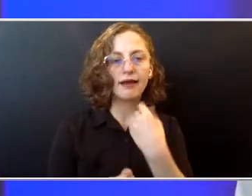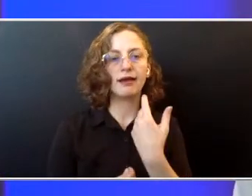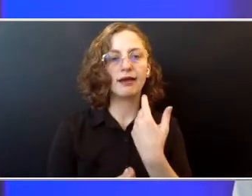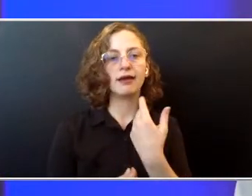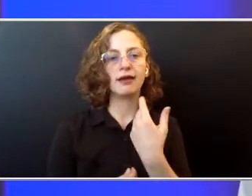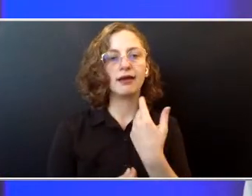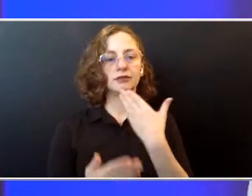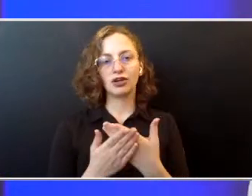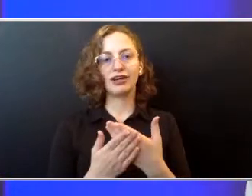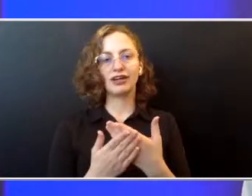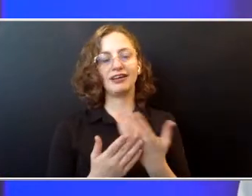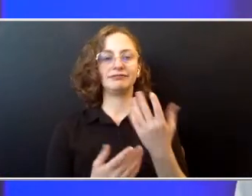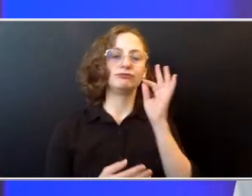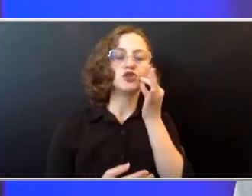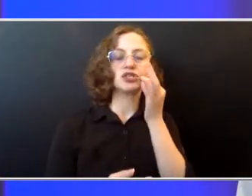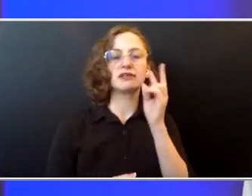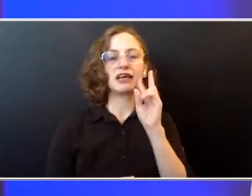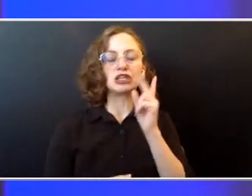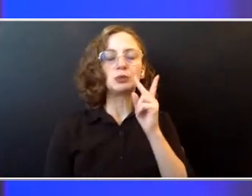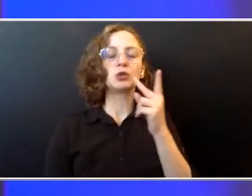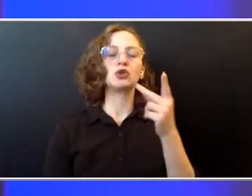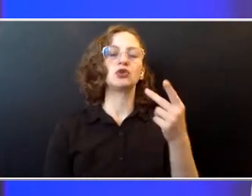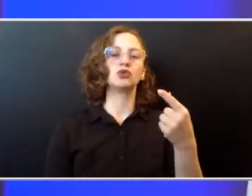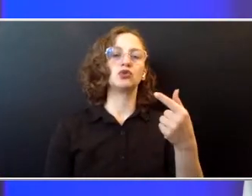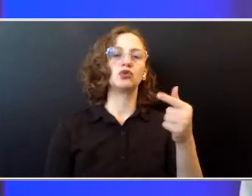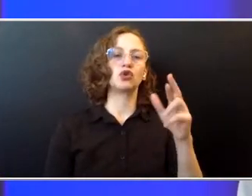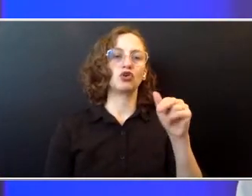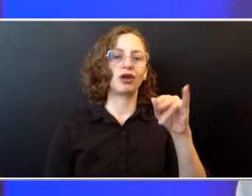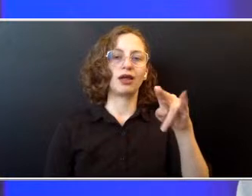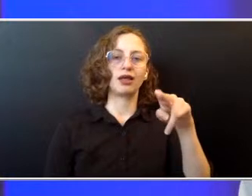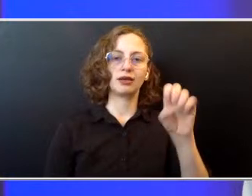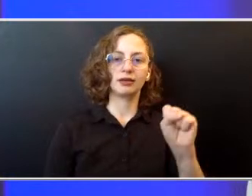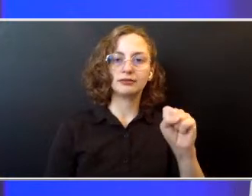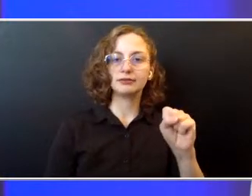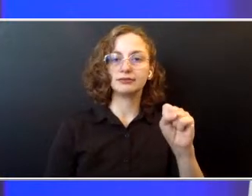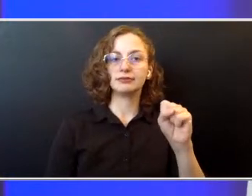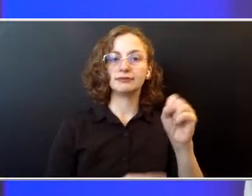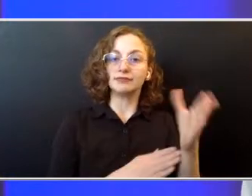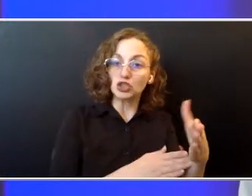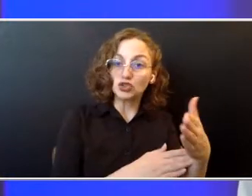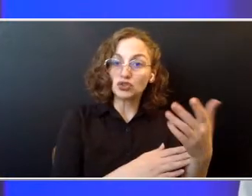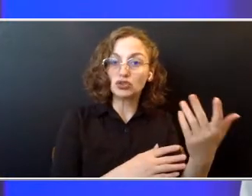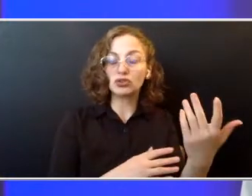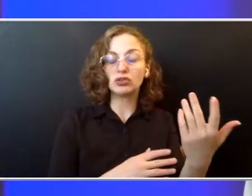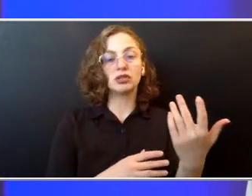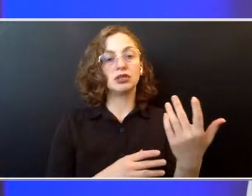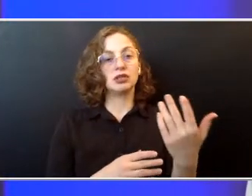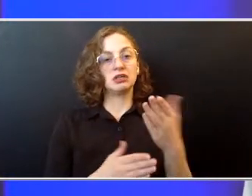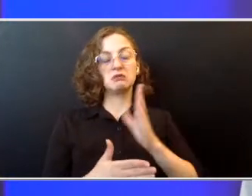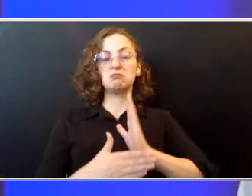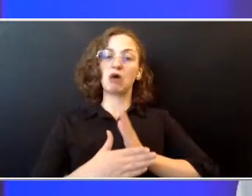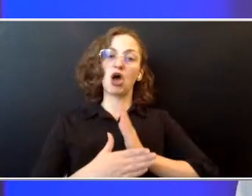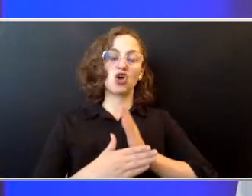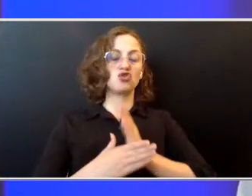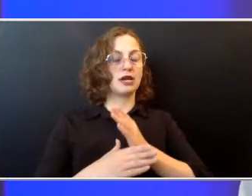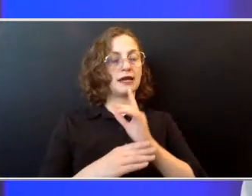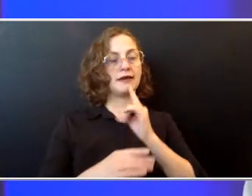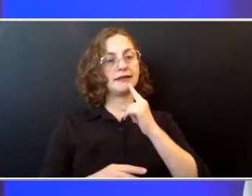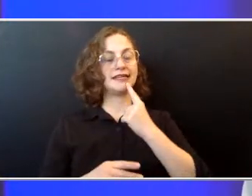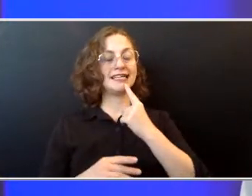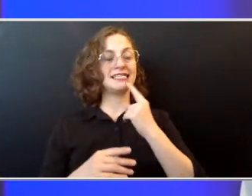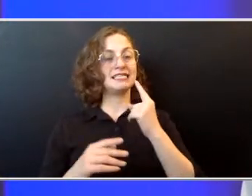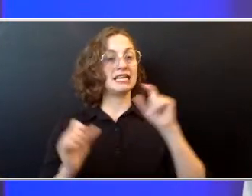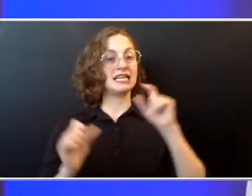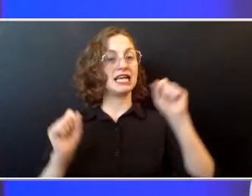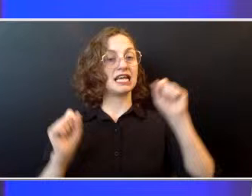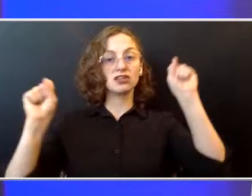guess. From an exercise standpoint, moderate intensity exercise, 150 minutes over the course of a week, or 75